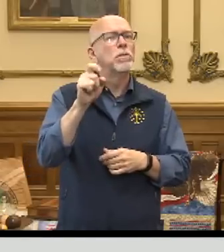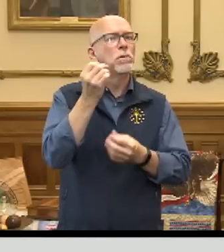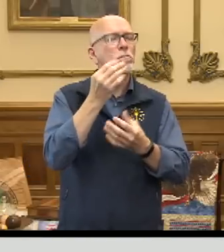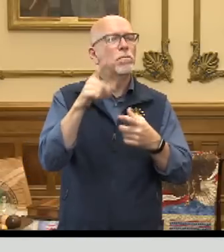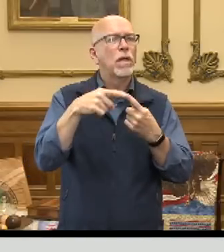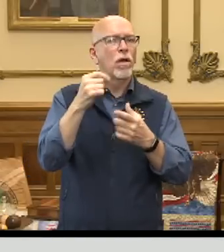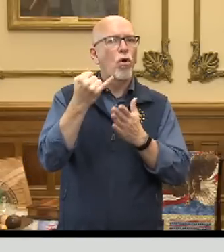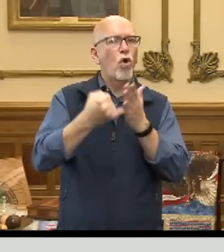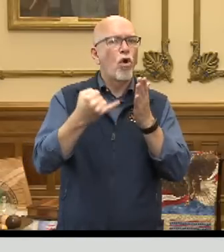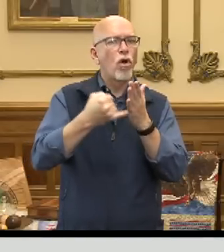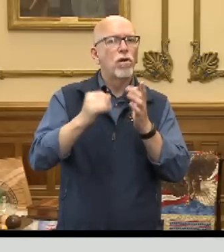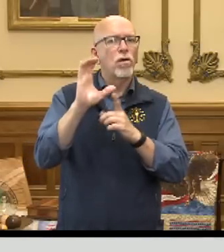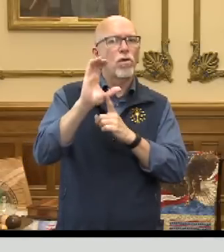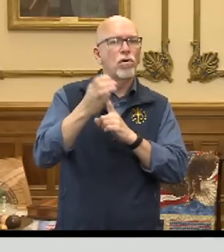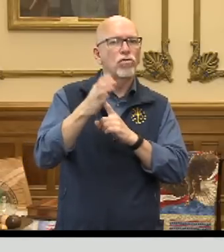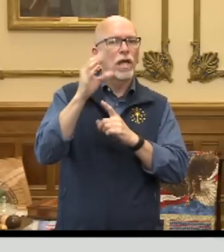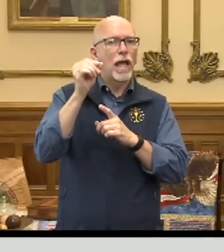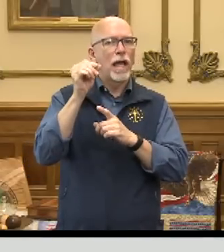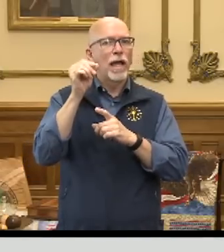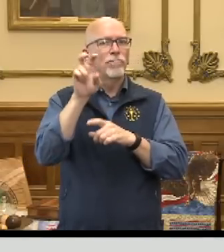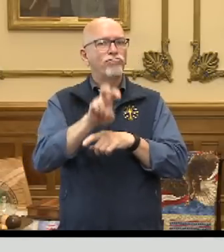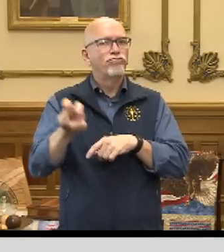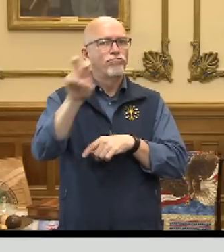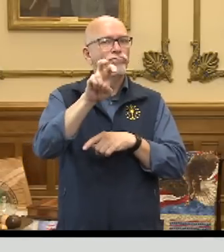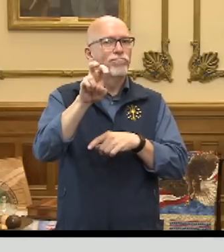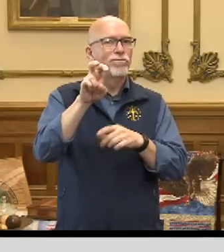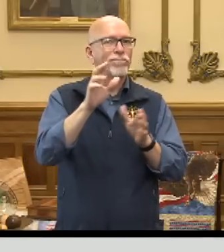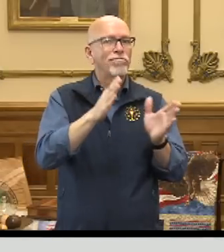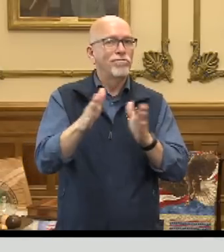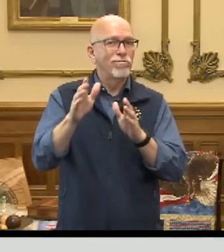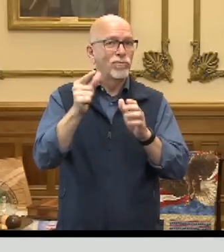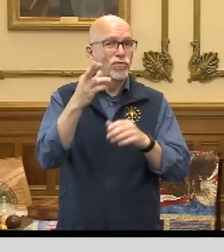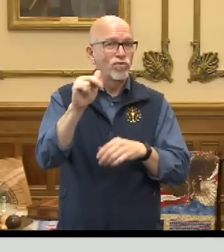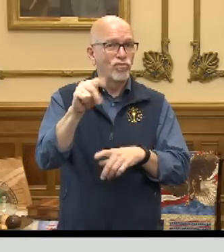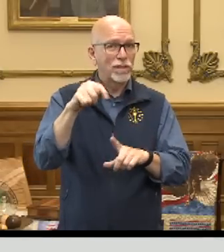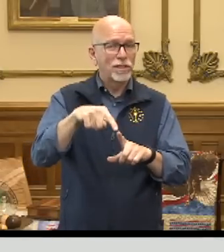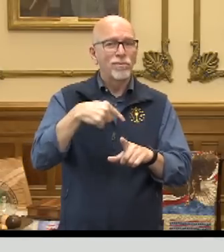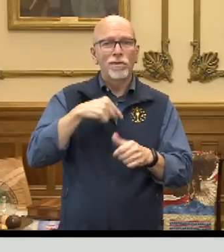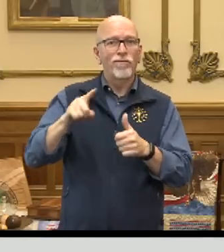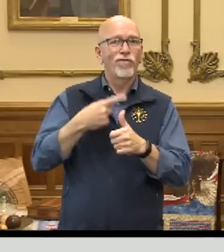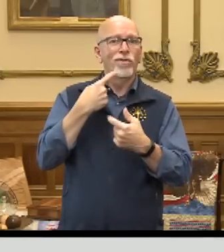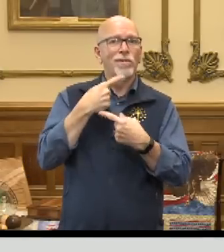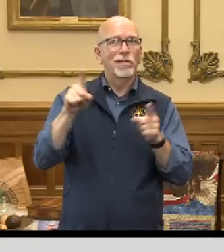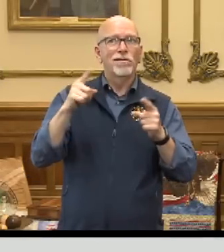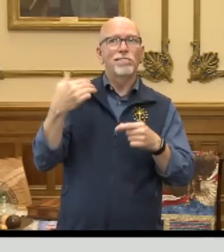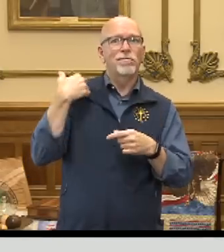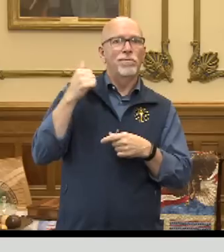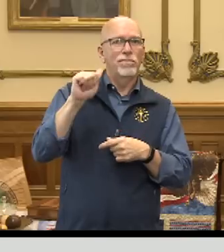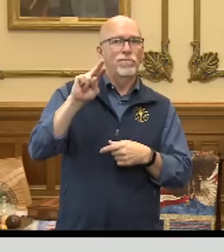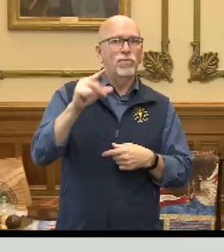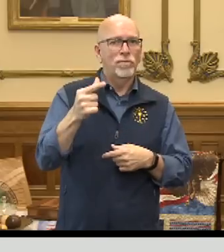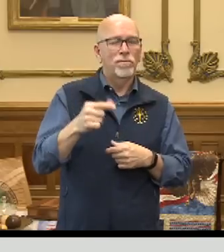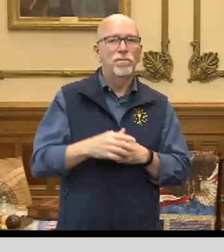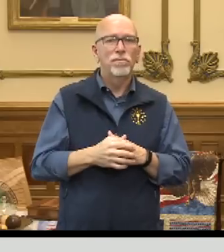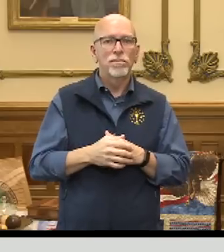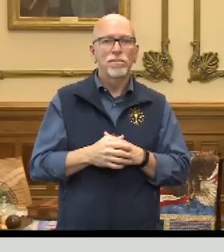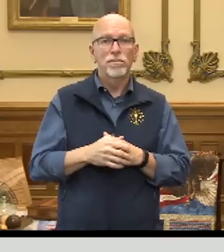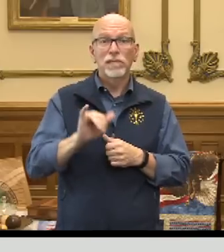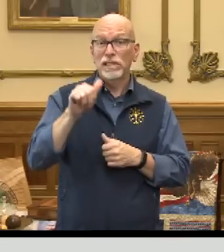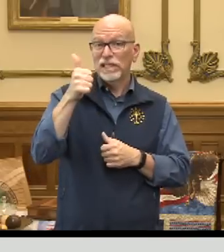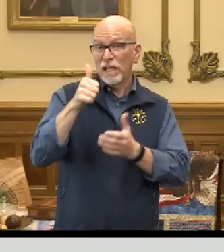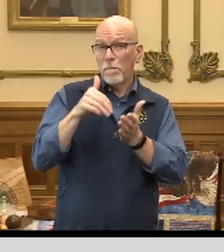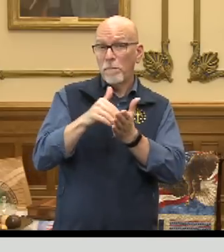Arts, Cultural, and Destination Marketing Organization grant, which we first announced in August. This $10